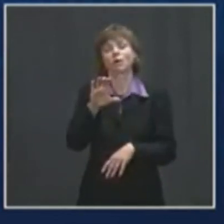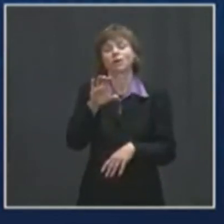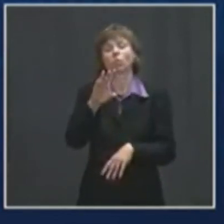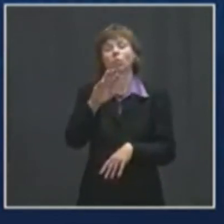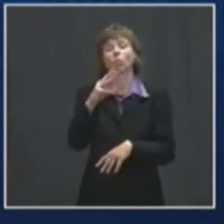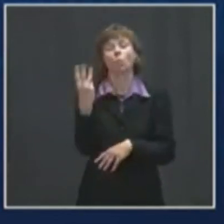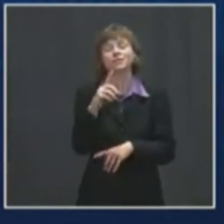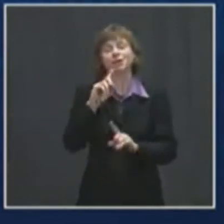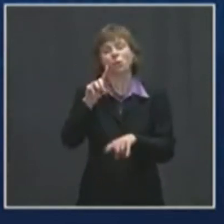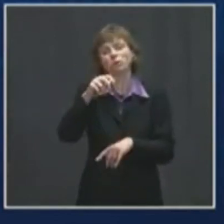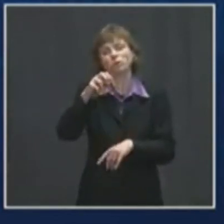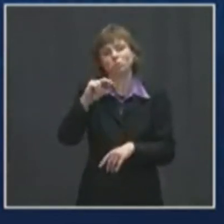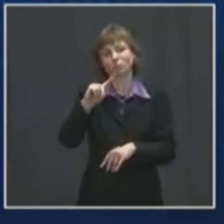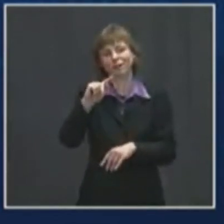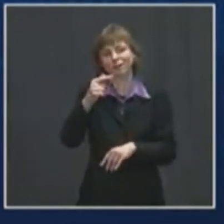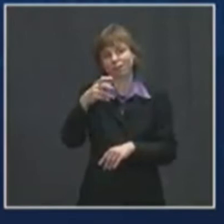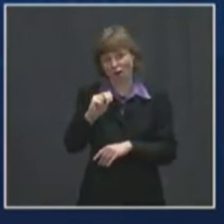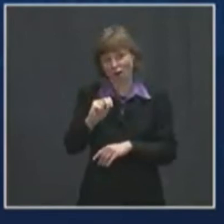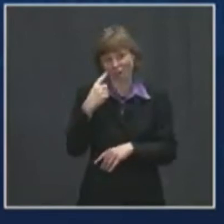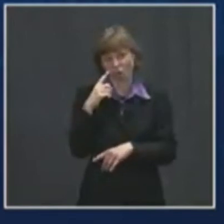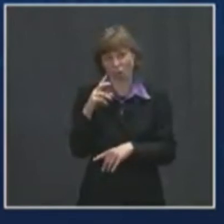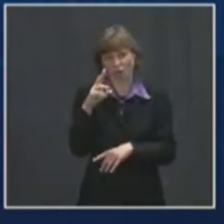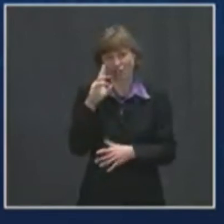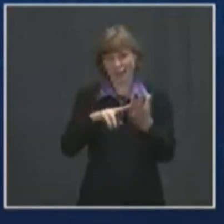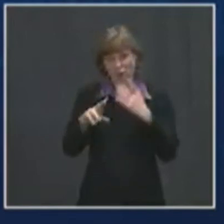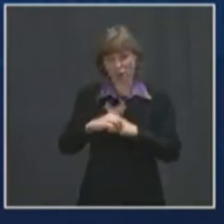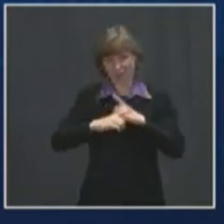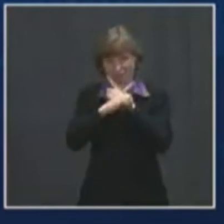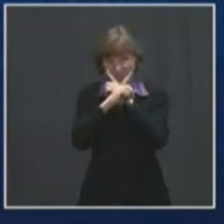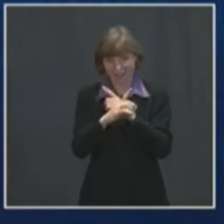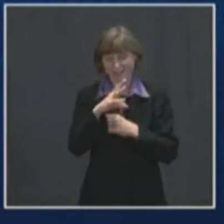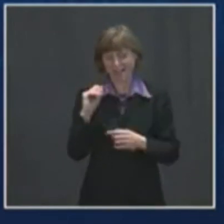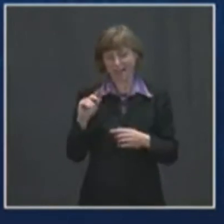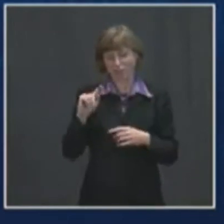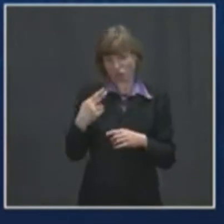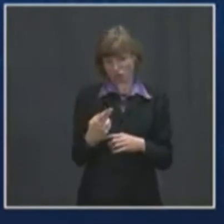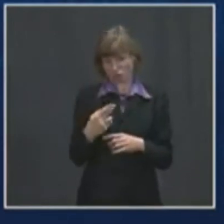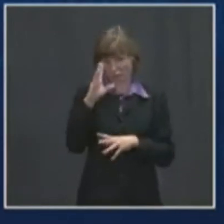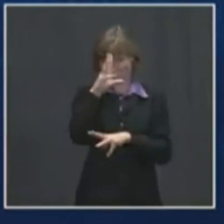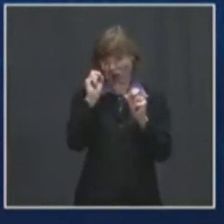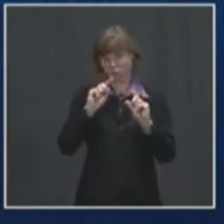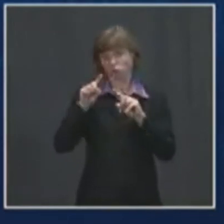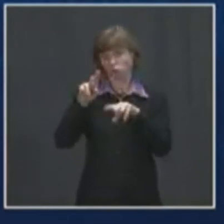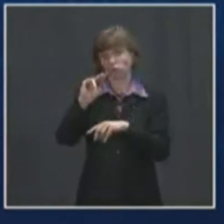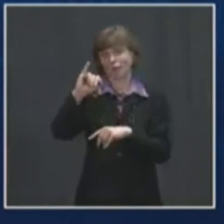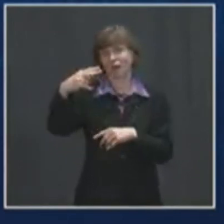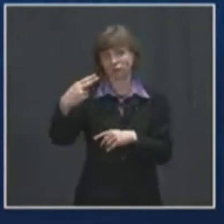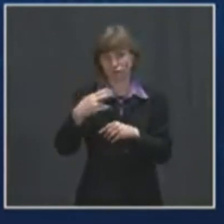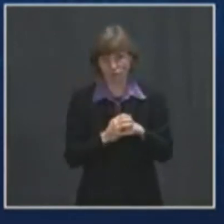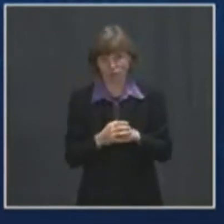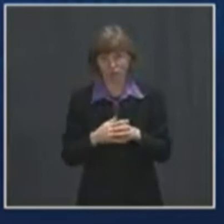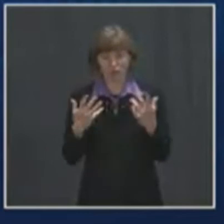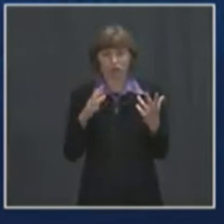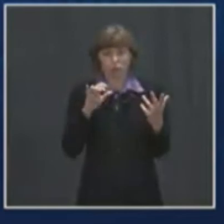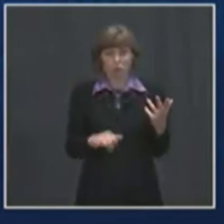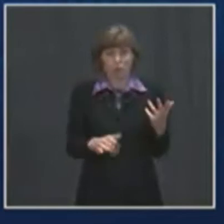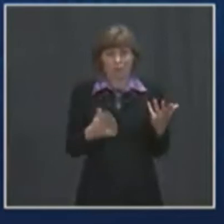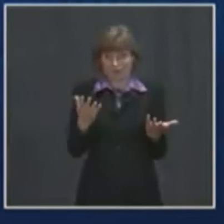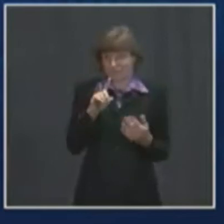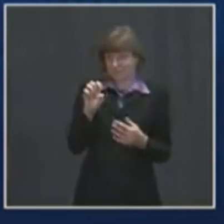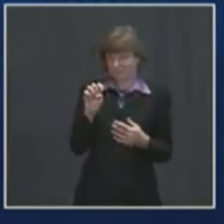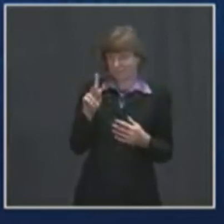of Defense. And on Thursday, President Biden will visit the National Institutes of Health. So with that, Zeke. Thanks,